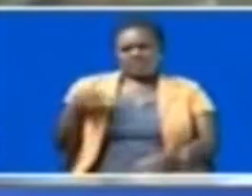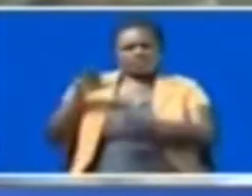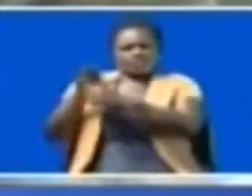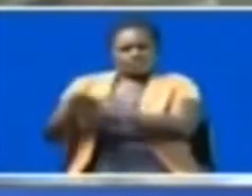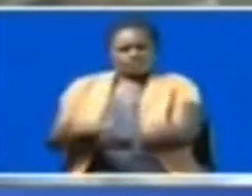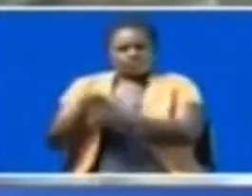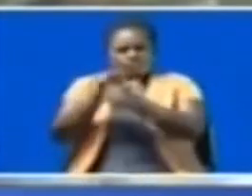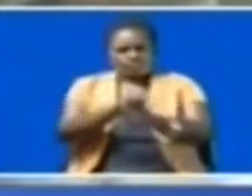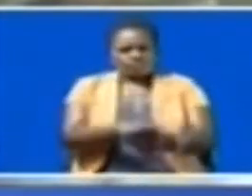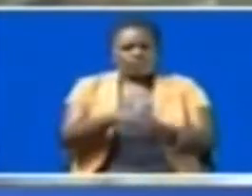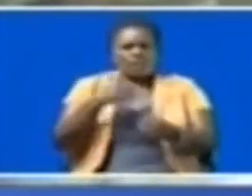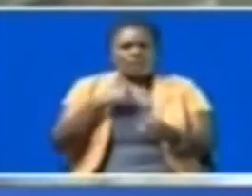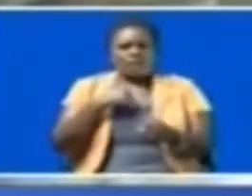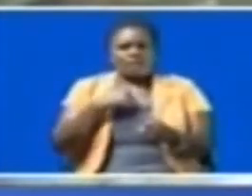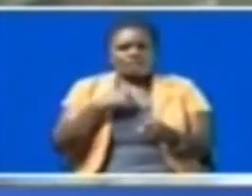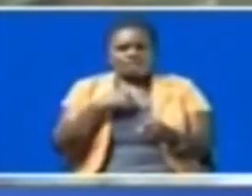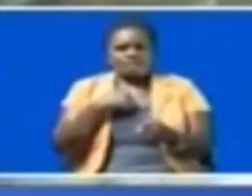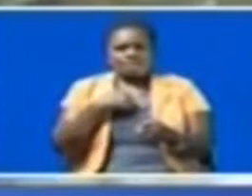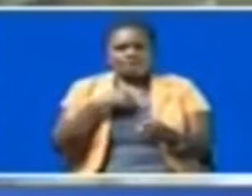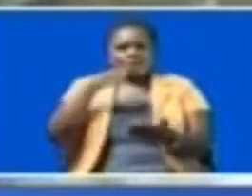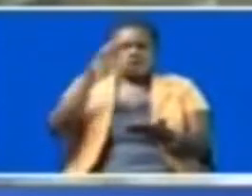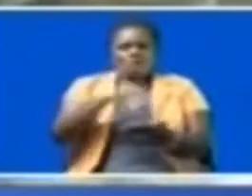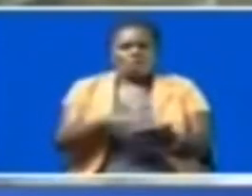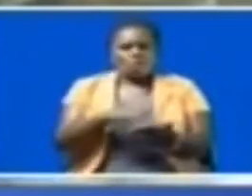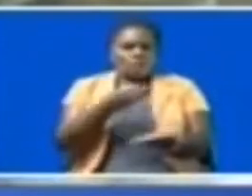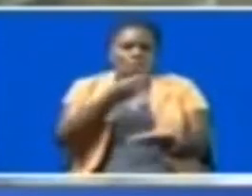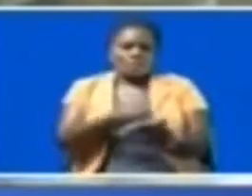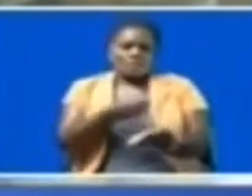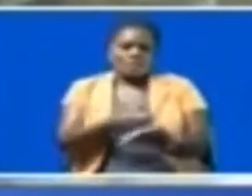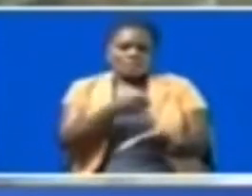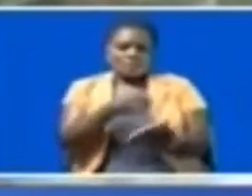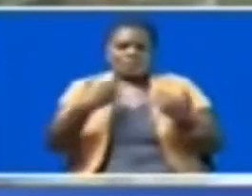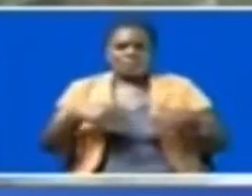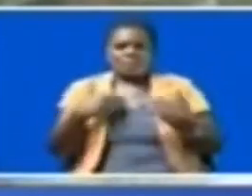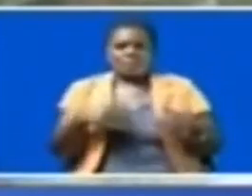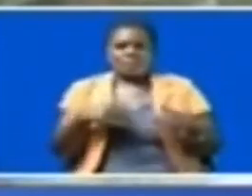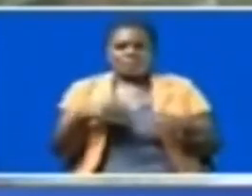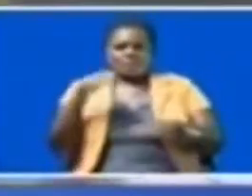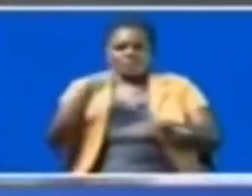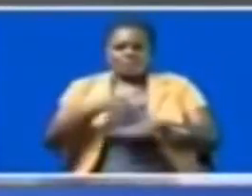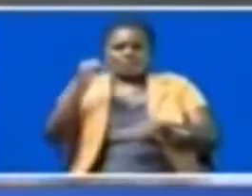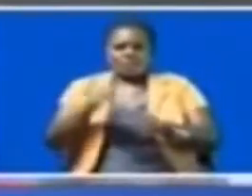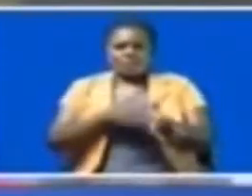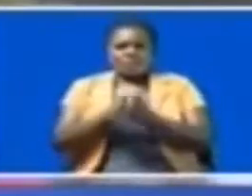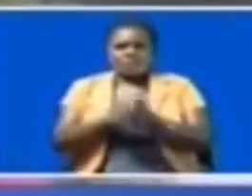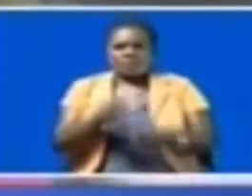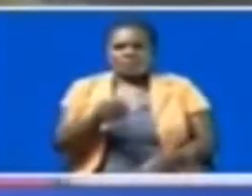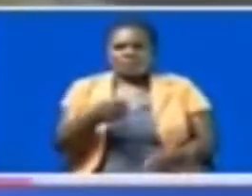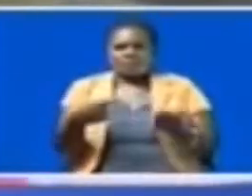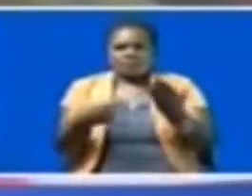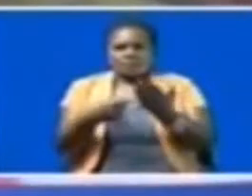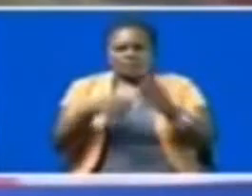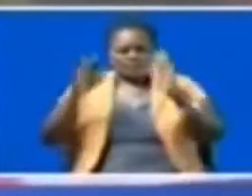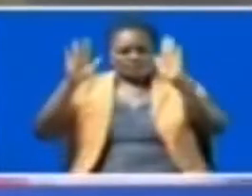discriminate. They're going to lower the incomes for these people. They're going to hurt their morale. Pharmaceutical technologies play